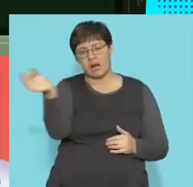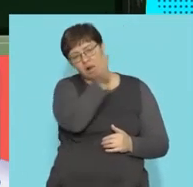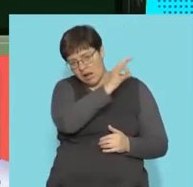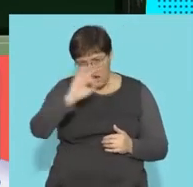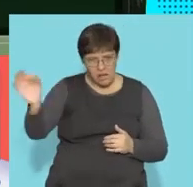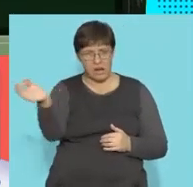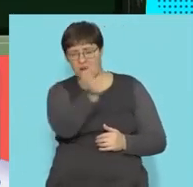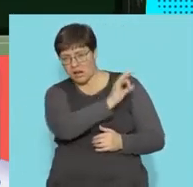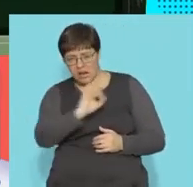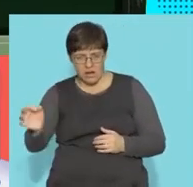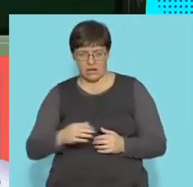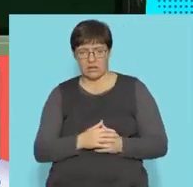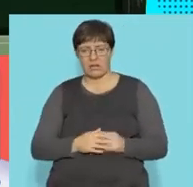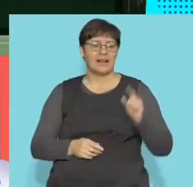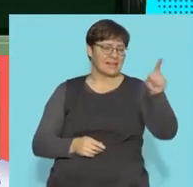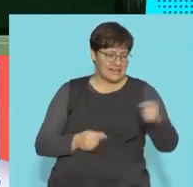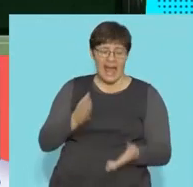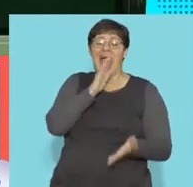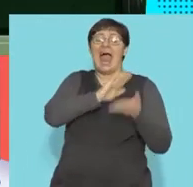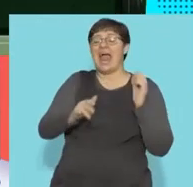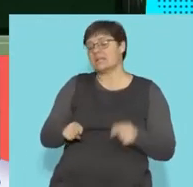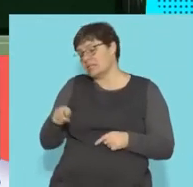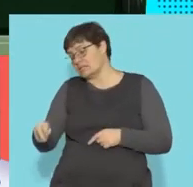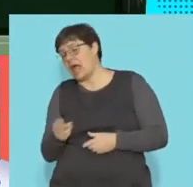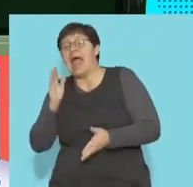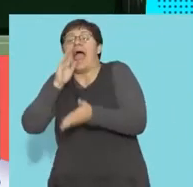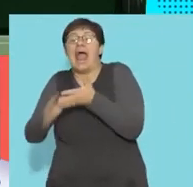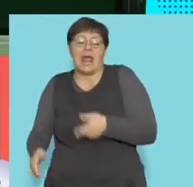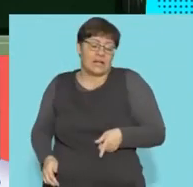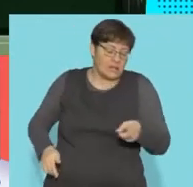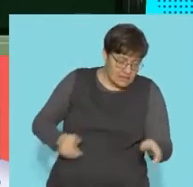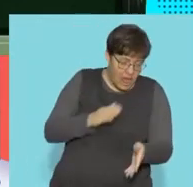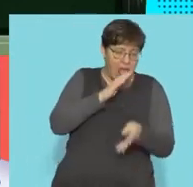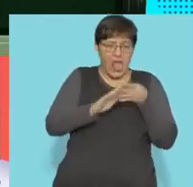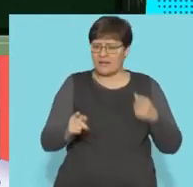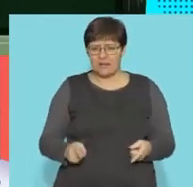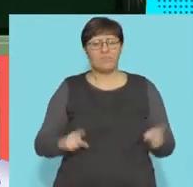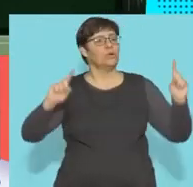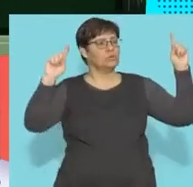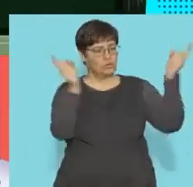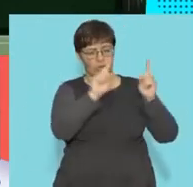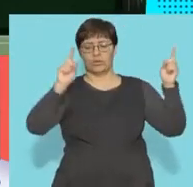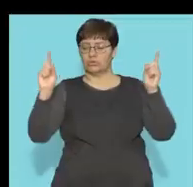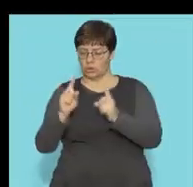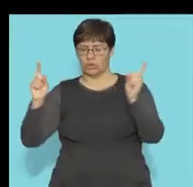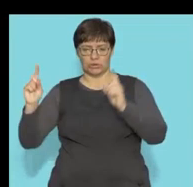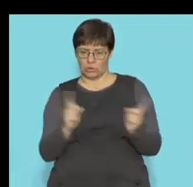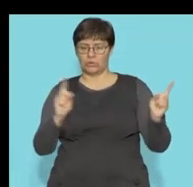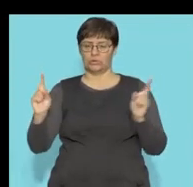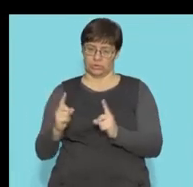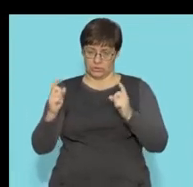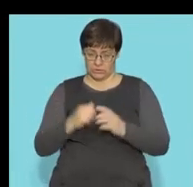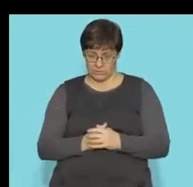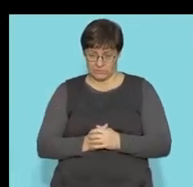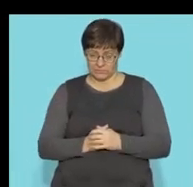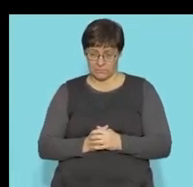point and that point and that point. Keep your sentences short and clear. Read